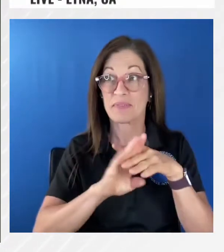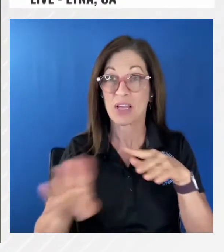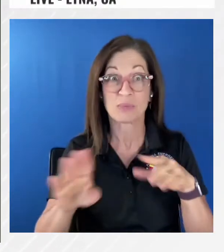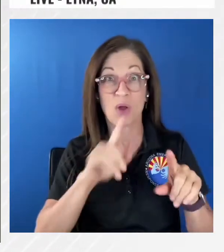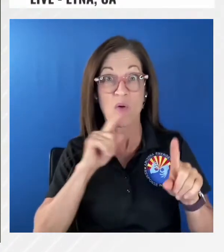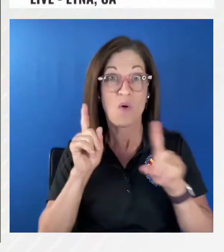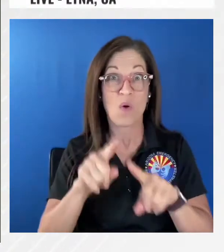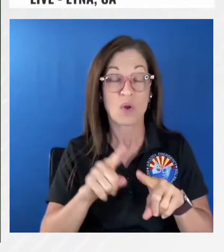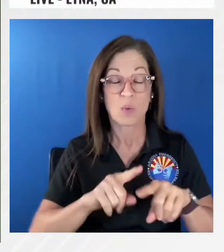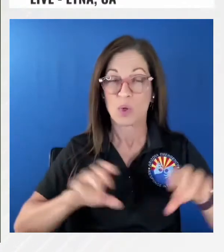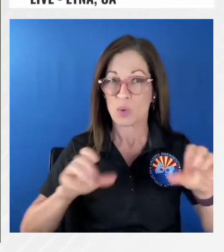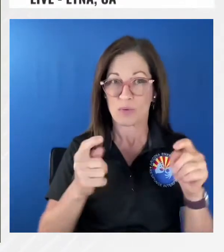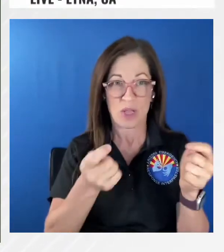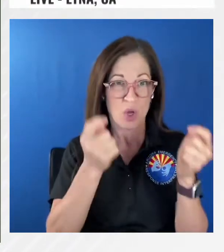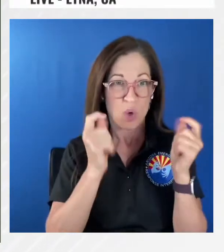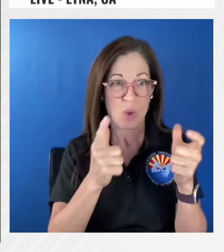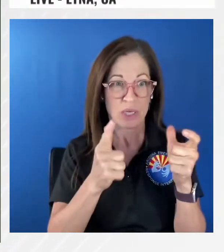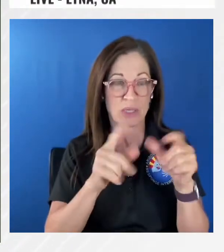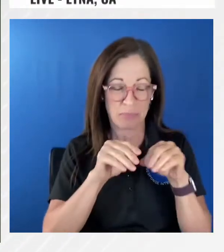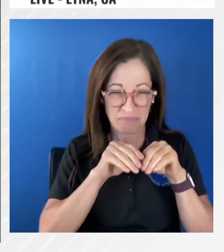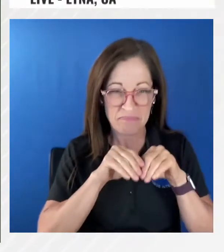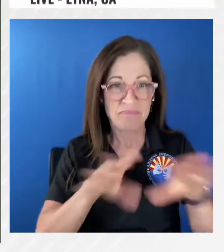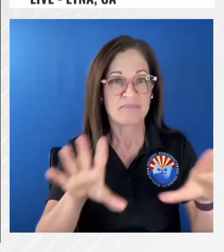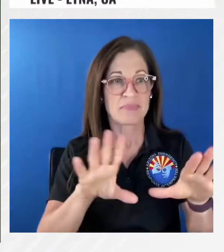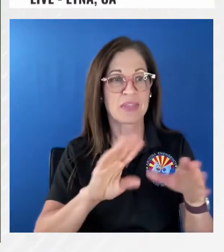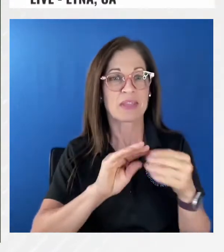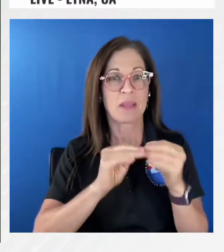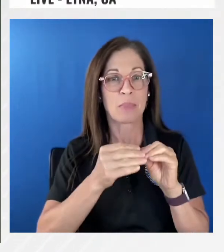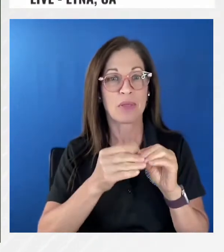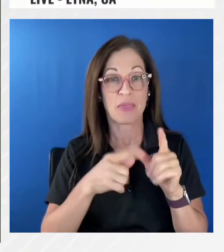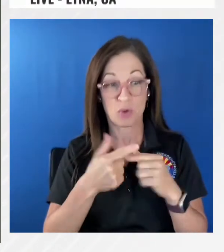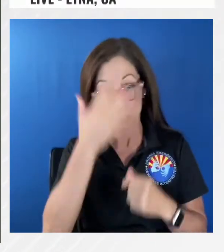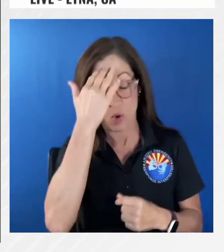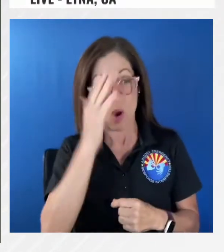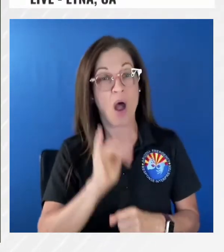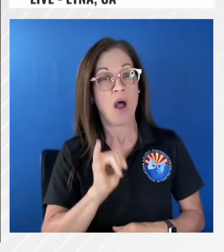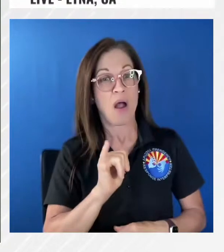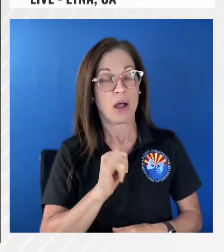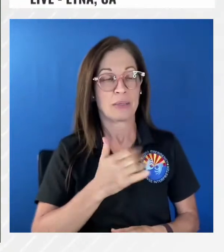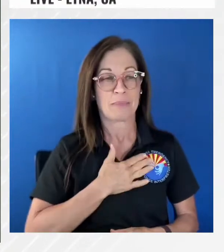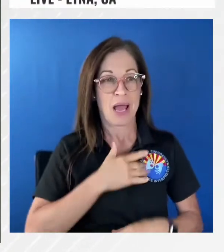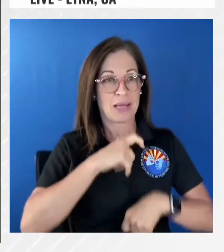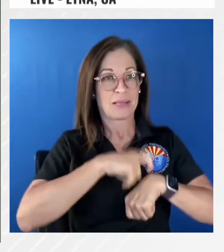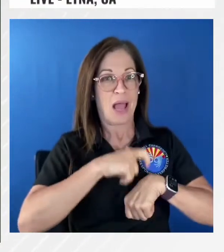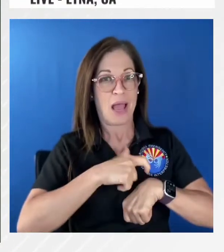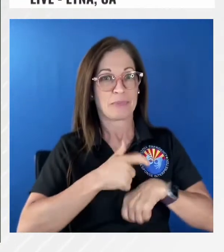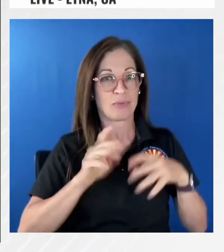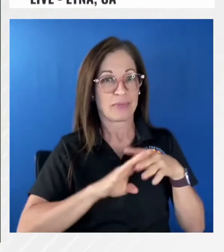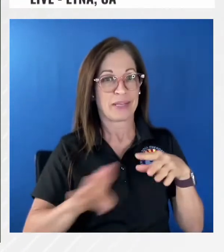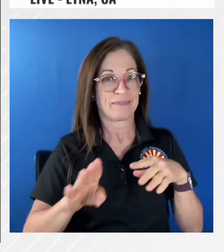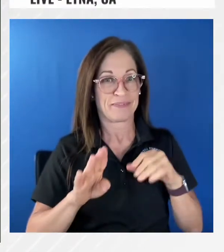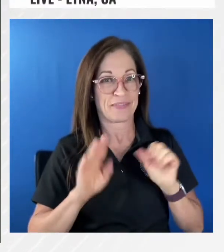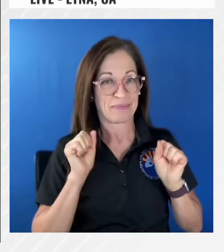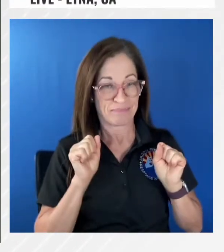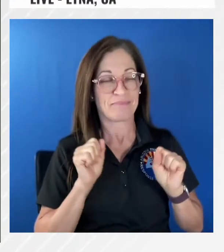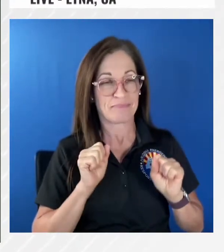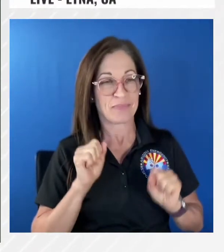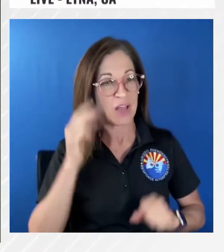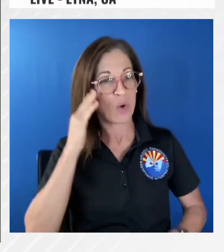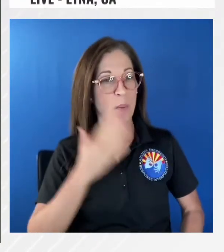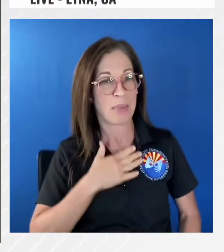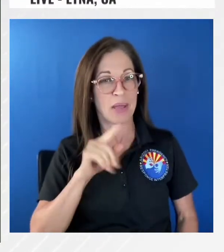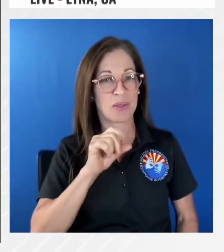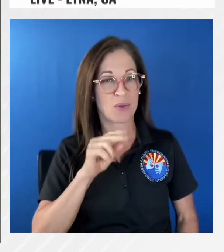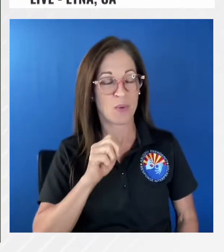and push that number out, and then once that number's out, then you know that your zone is it's time to evacuate. So with that, also really want